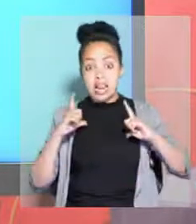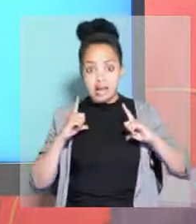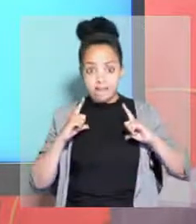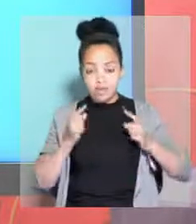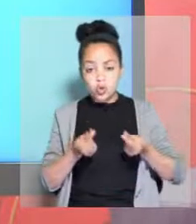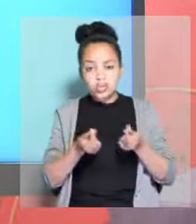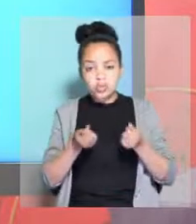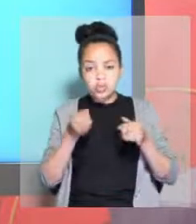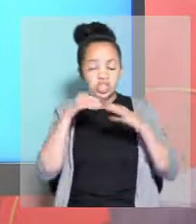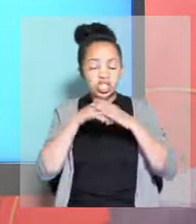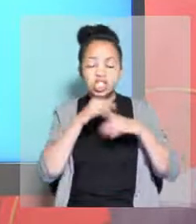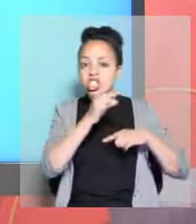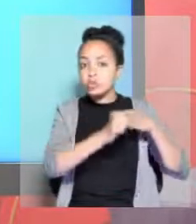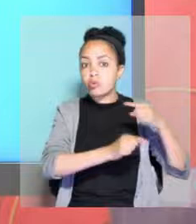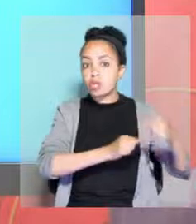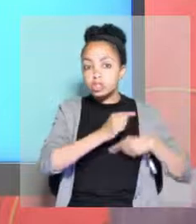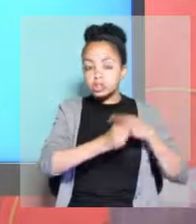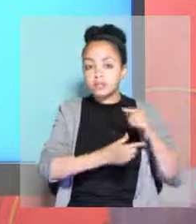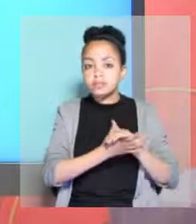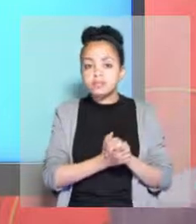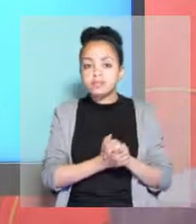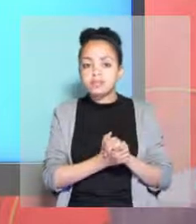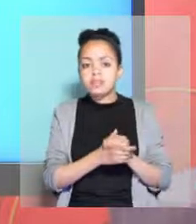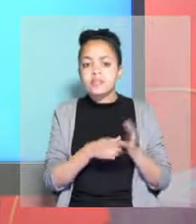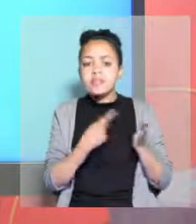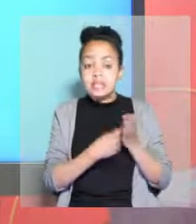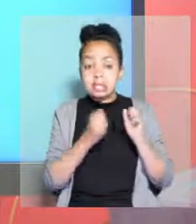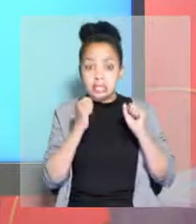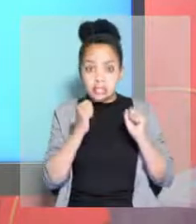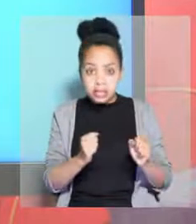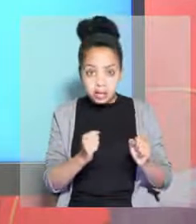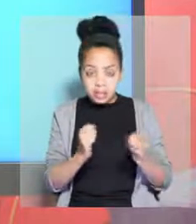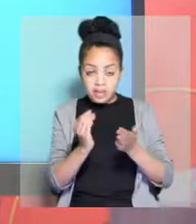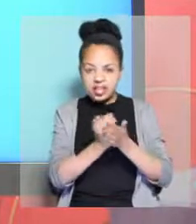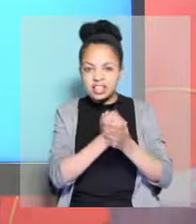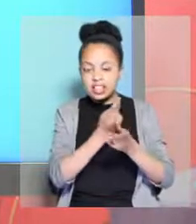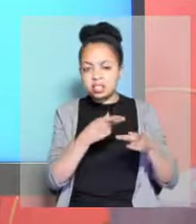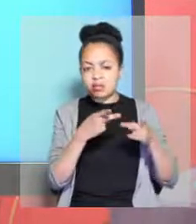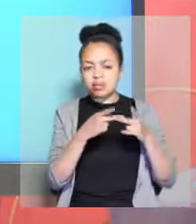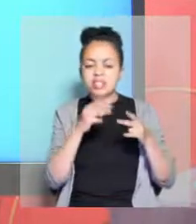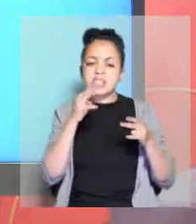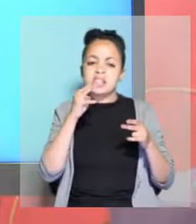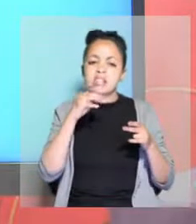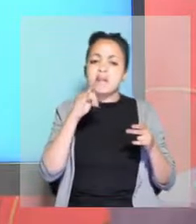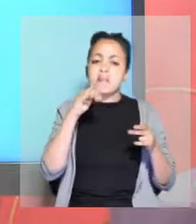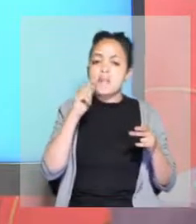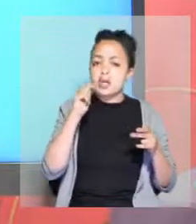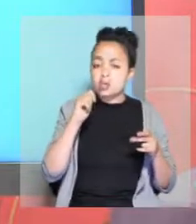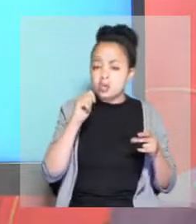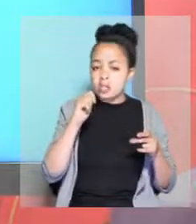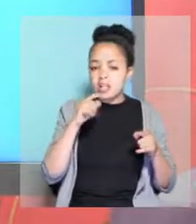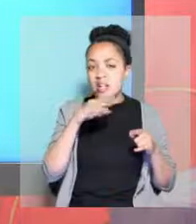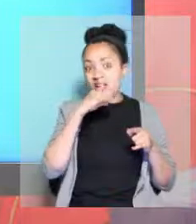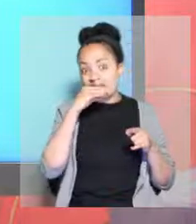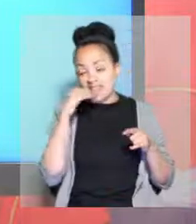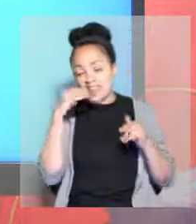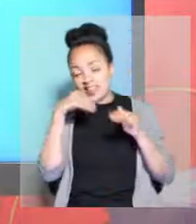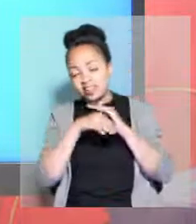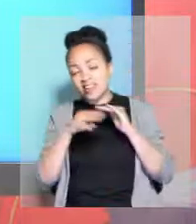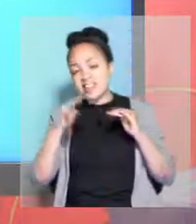species over a generation. This can be carried out mitotically and